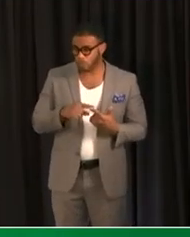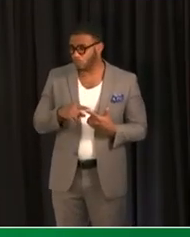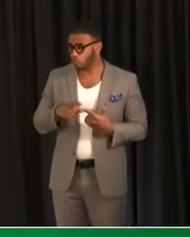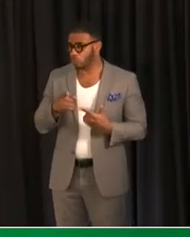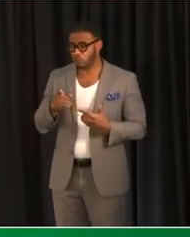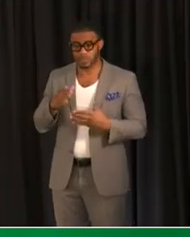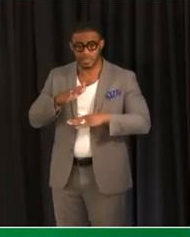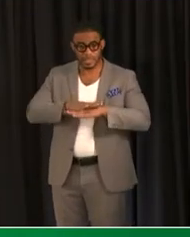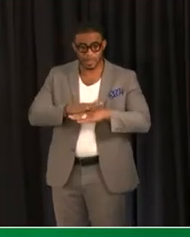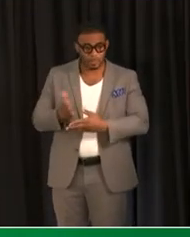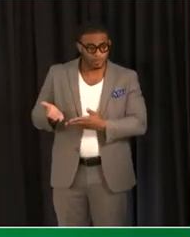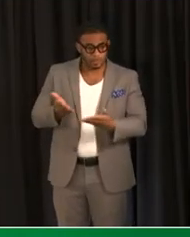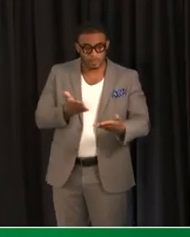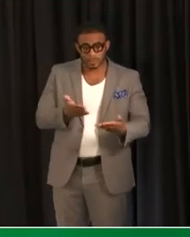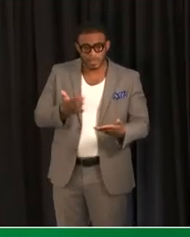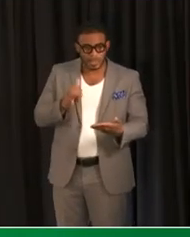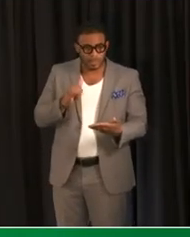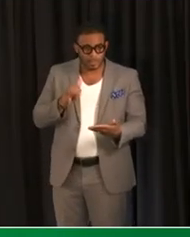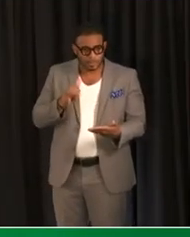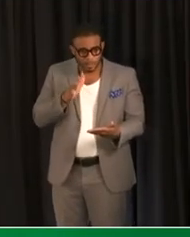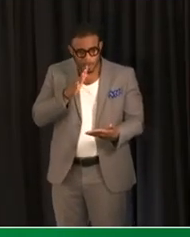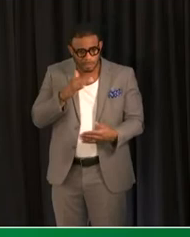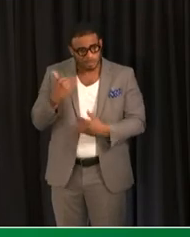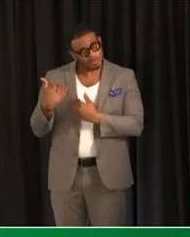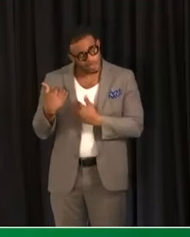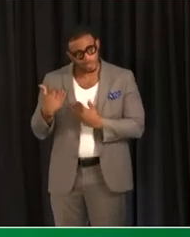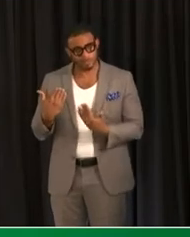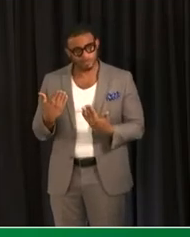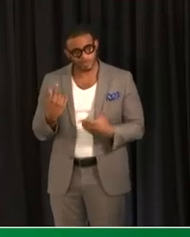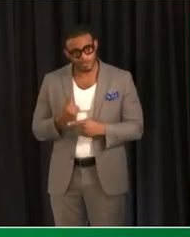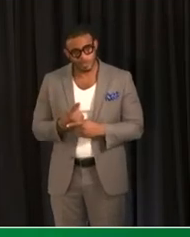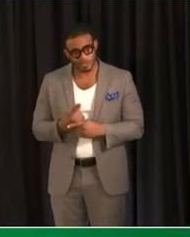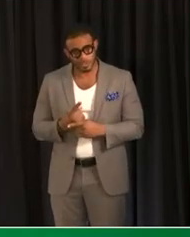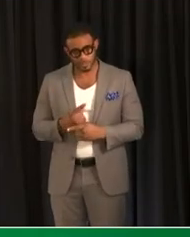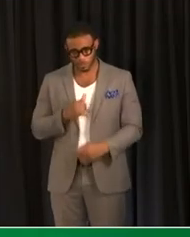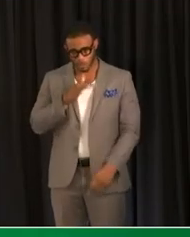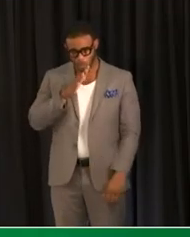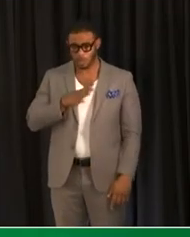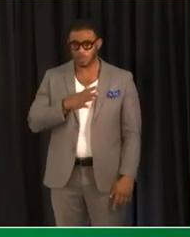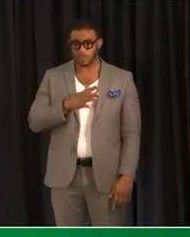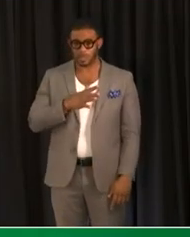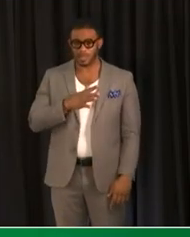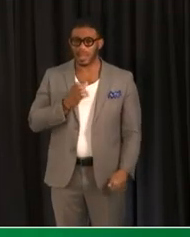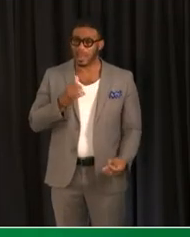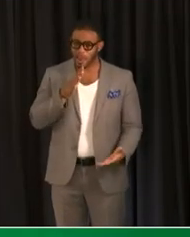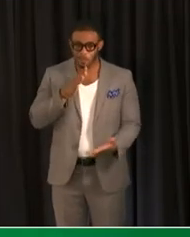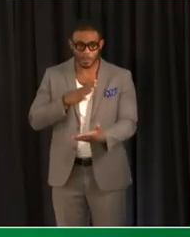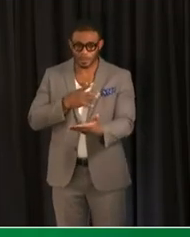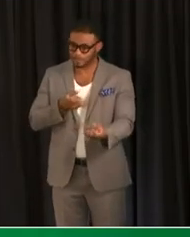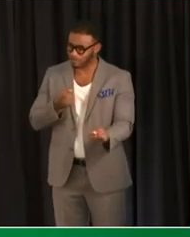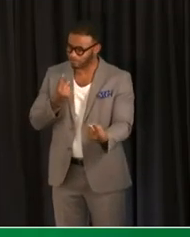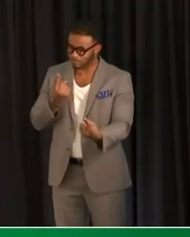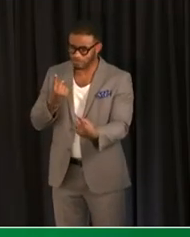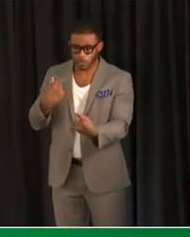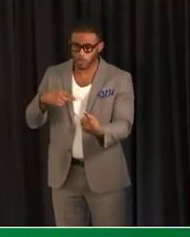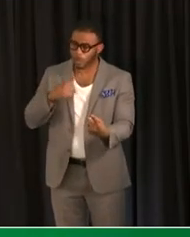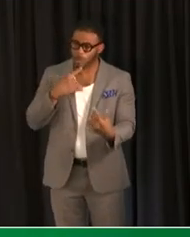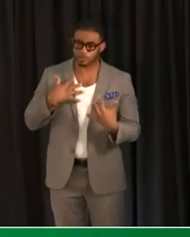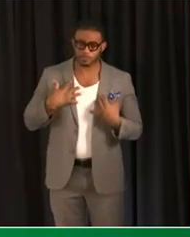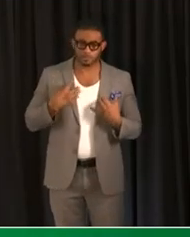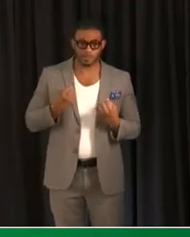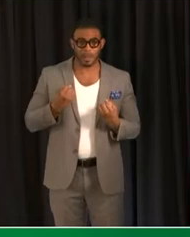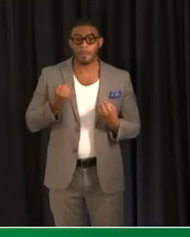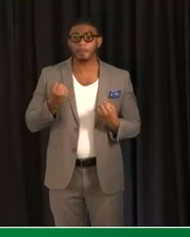to the table. Or a lot of women. A lot of women. We